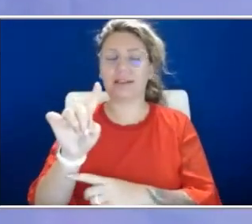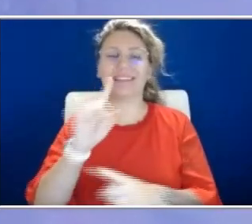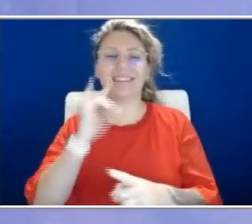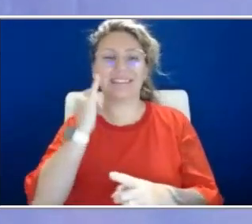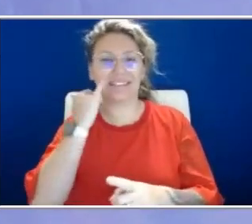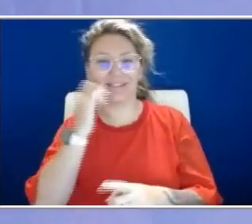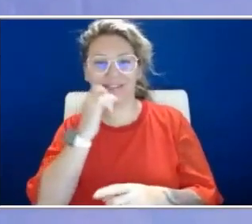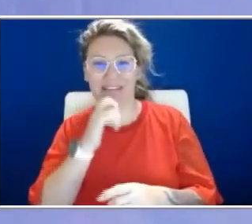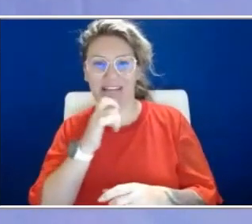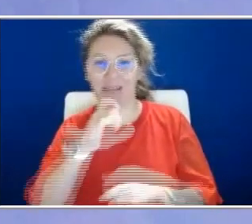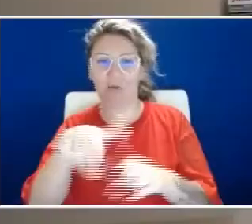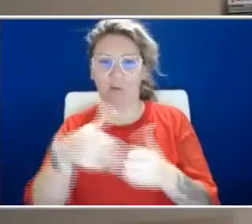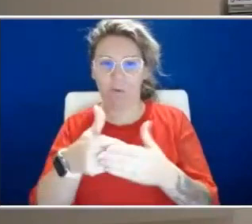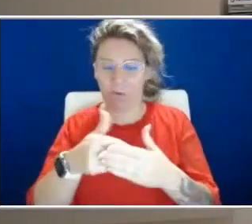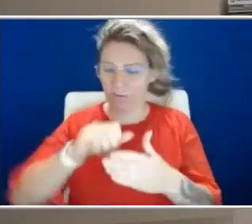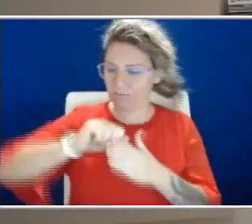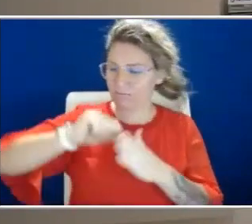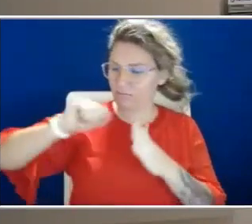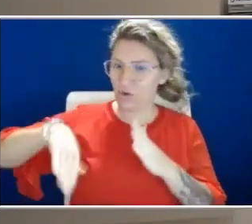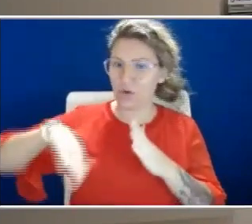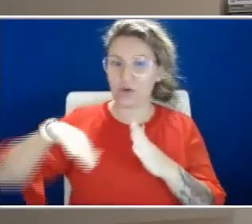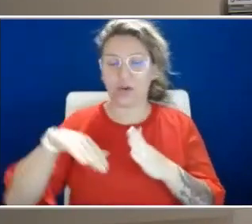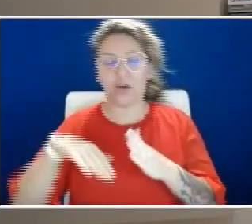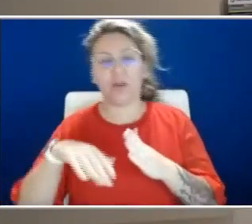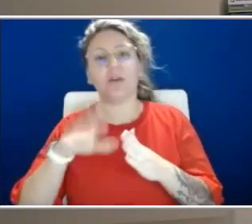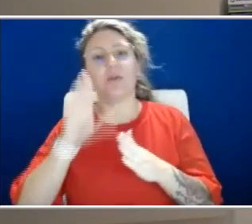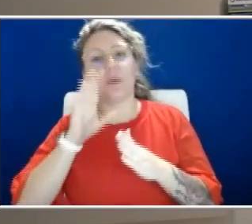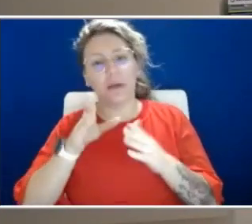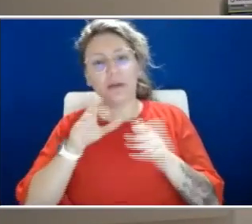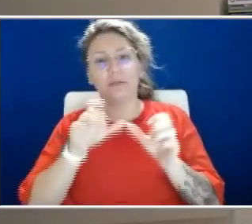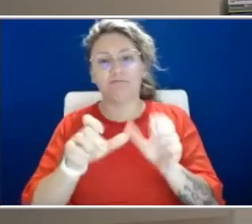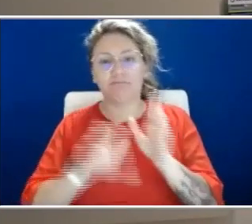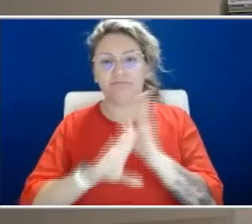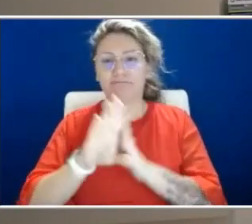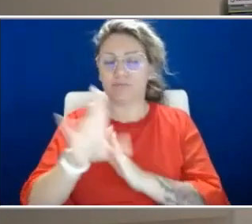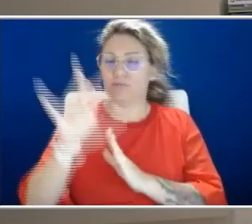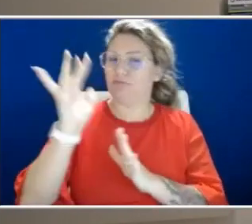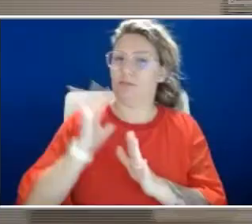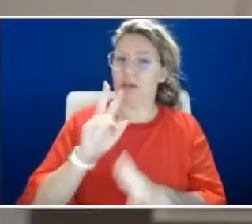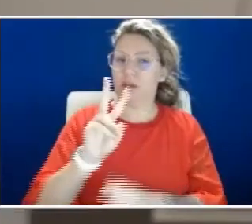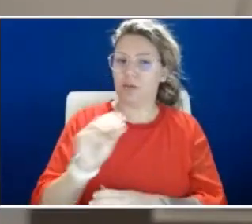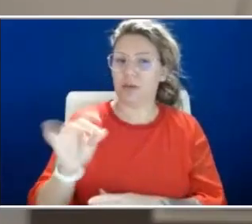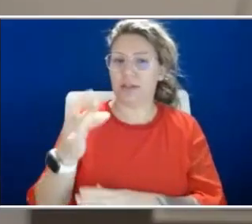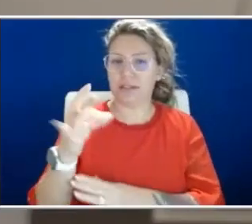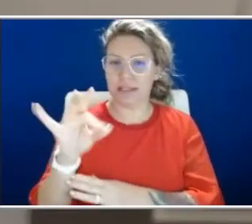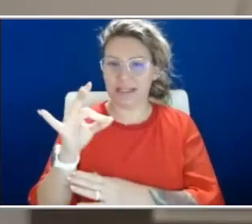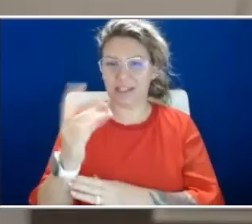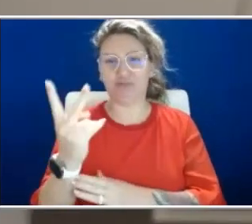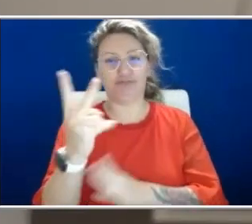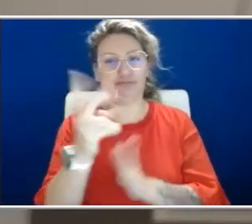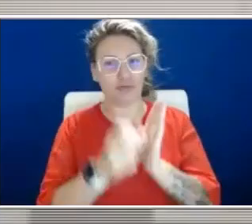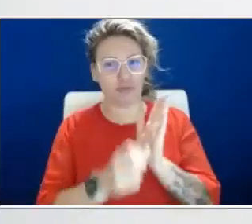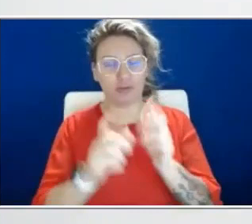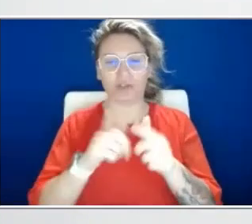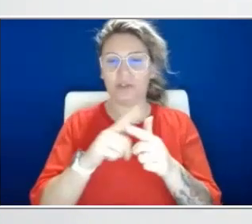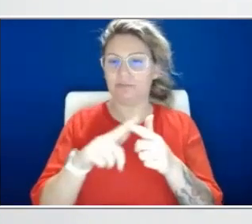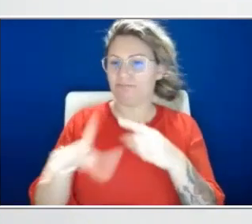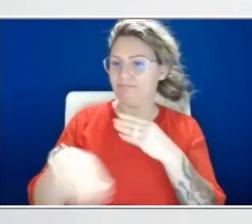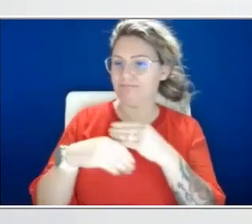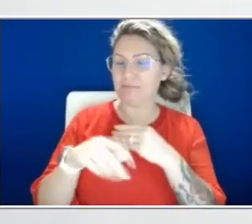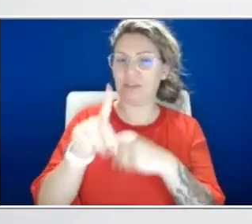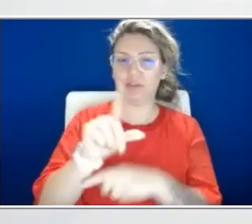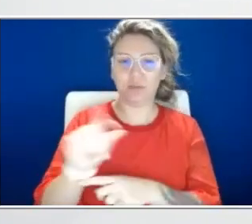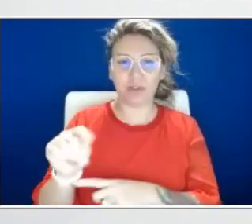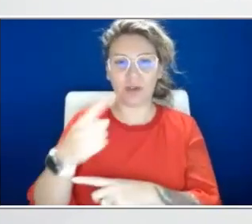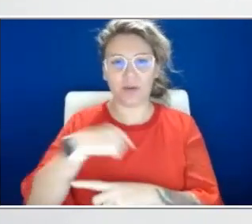continue to grow. So I had 2 surgeries on it back in 2018 and then another one in 2020. And we thought we